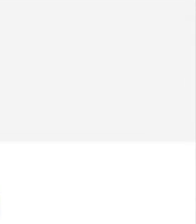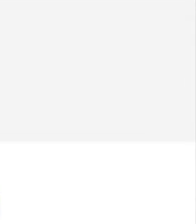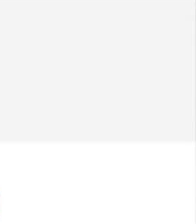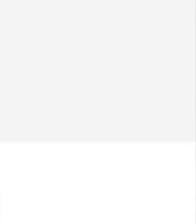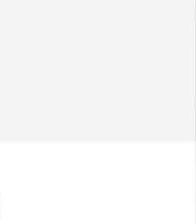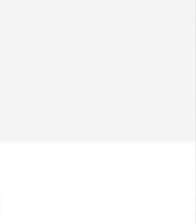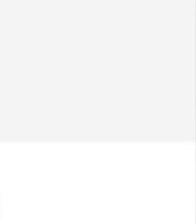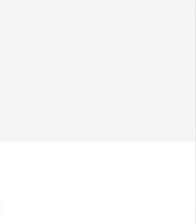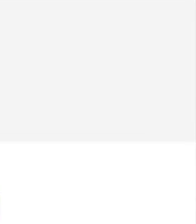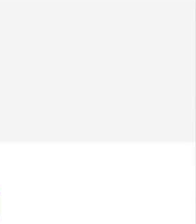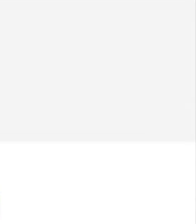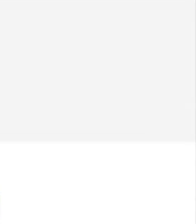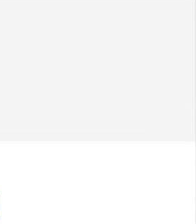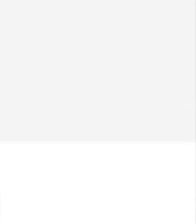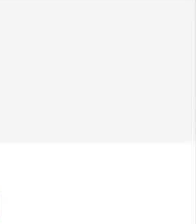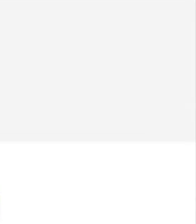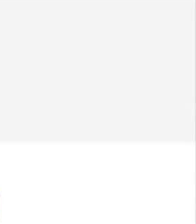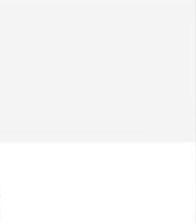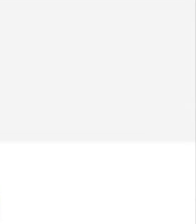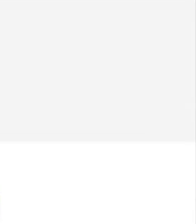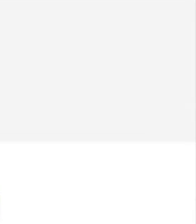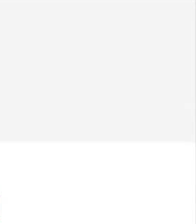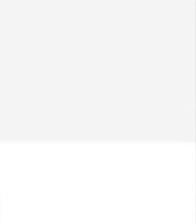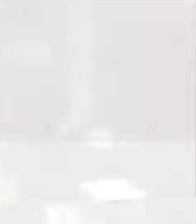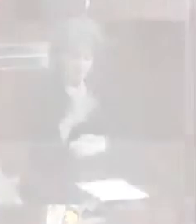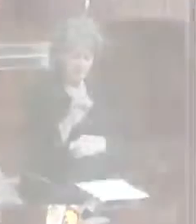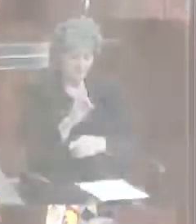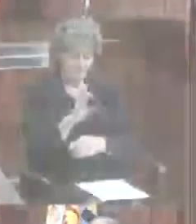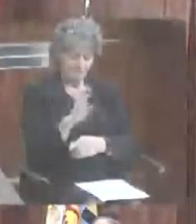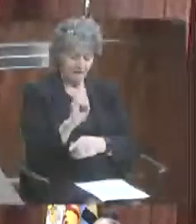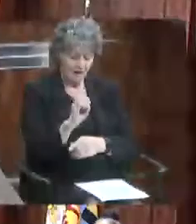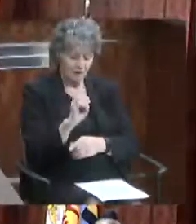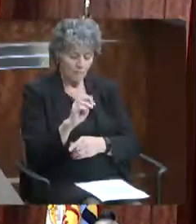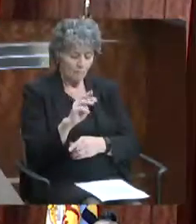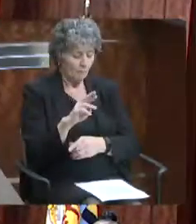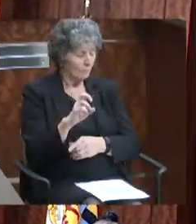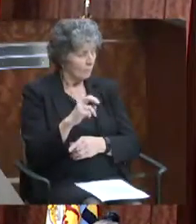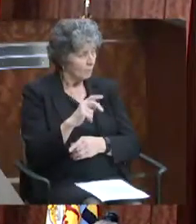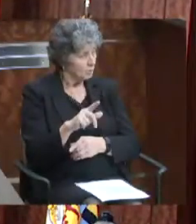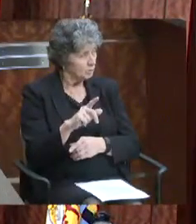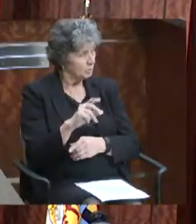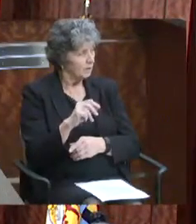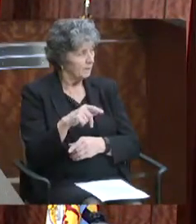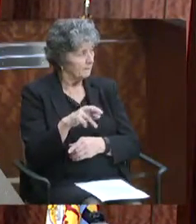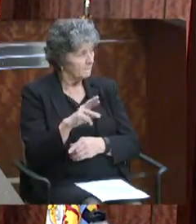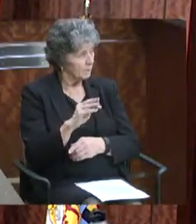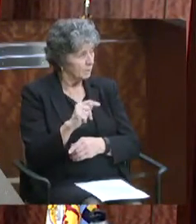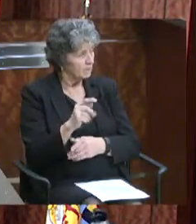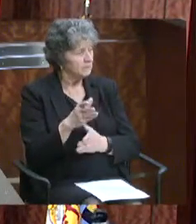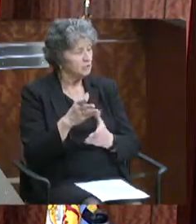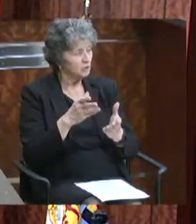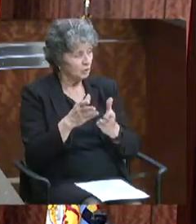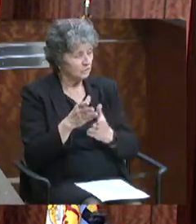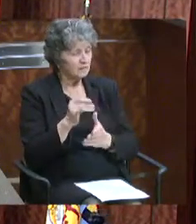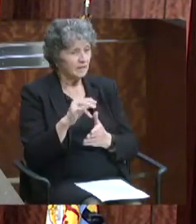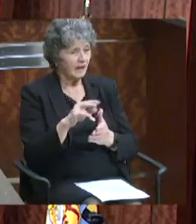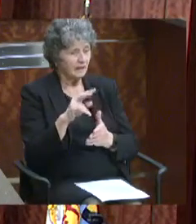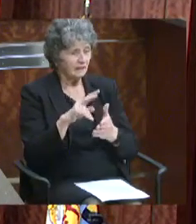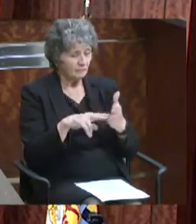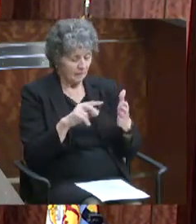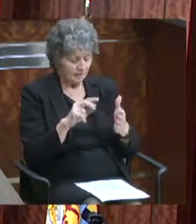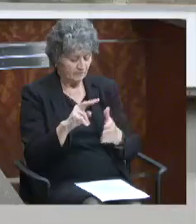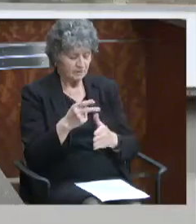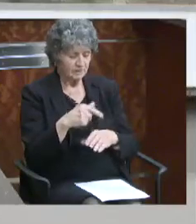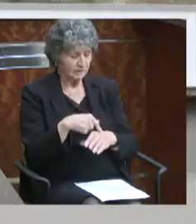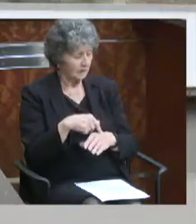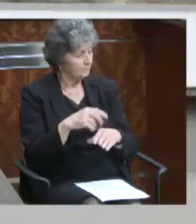and Permit Services. I've read this into the record for the second time. I'll ask for Mr. Brock. Mr. President, the purpose